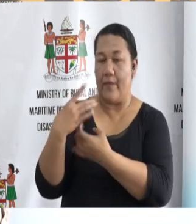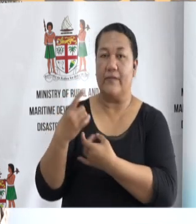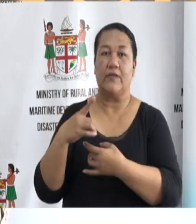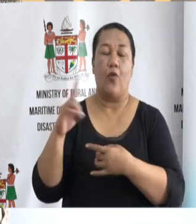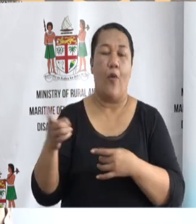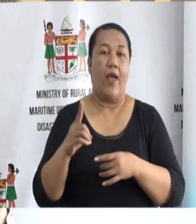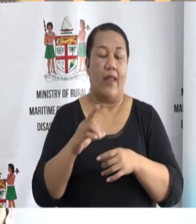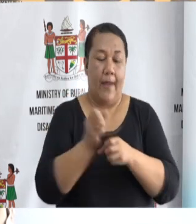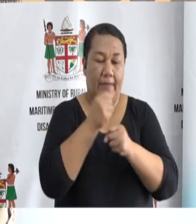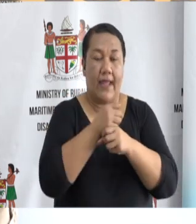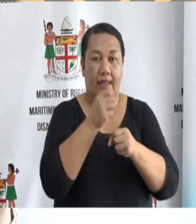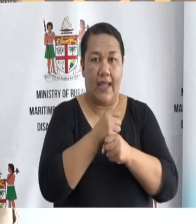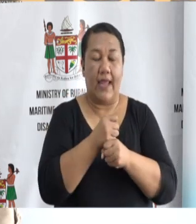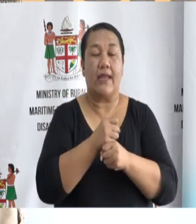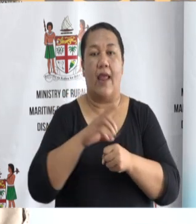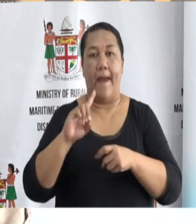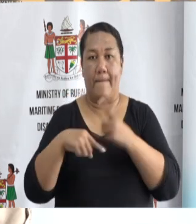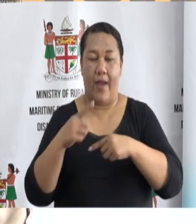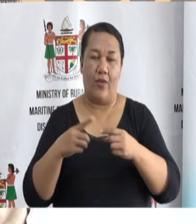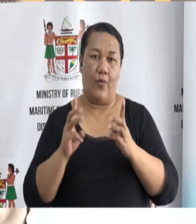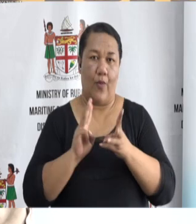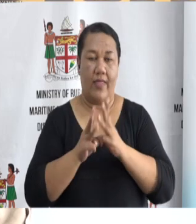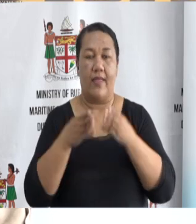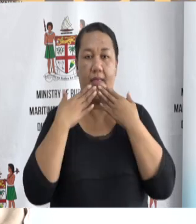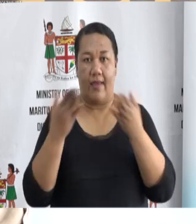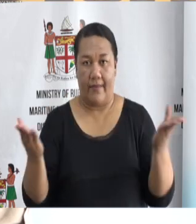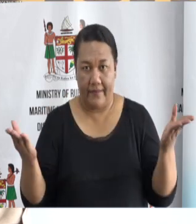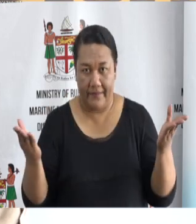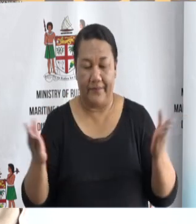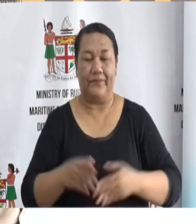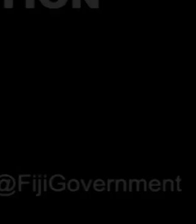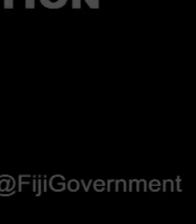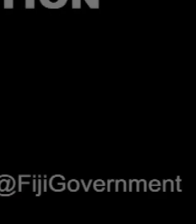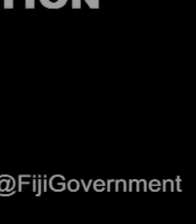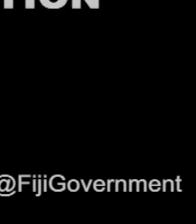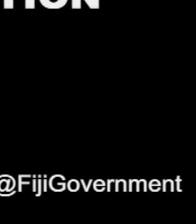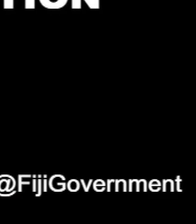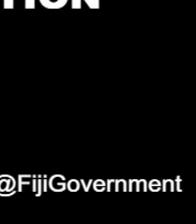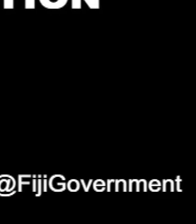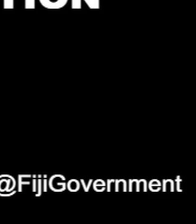been assisting us with regards to members of the public getting it on time.